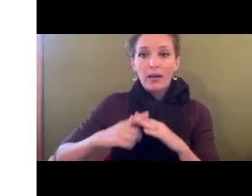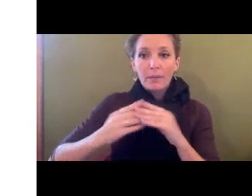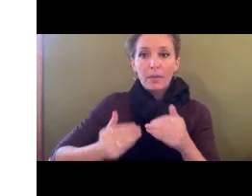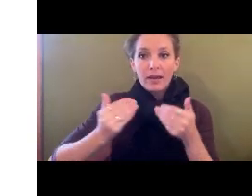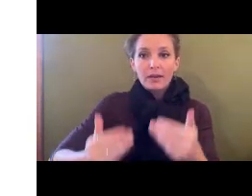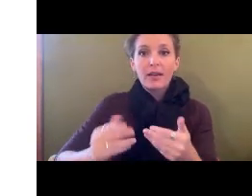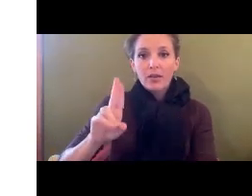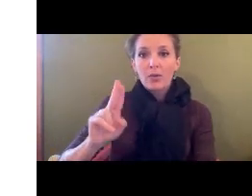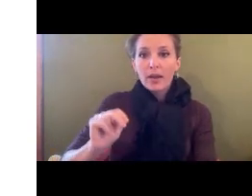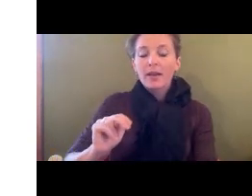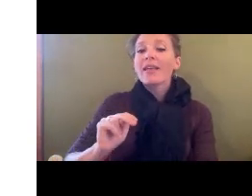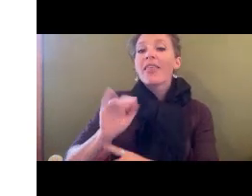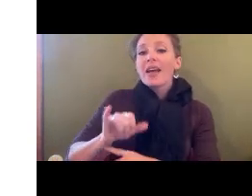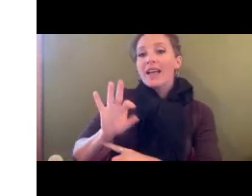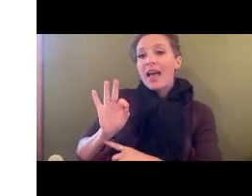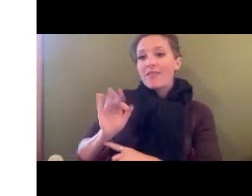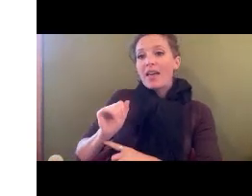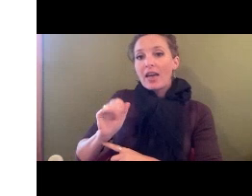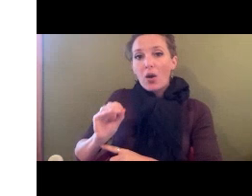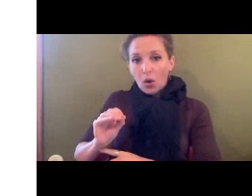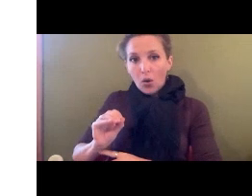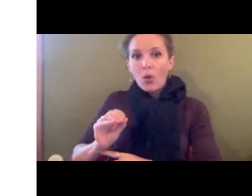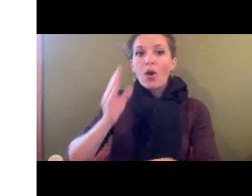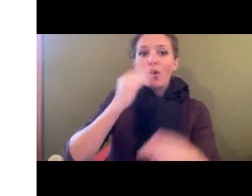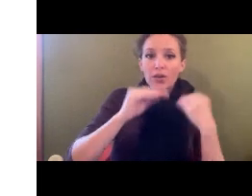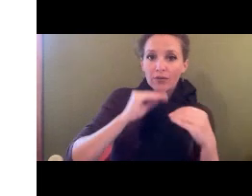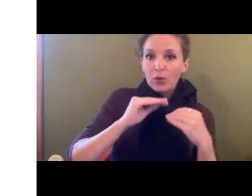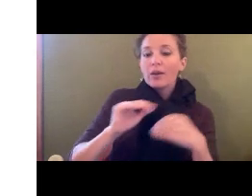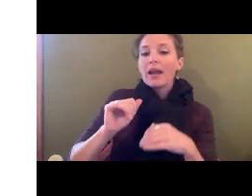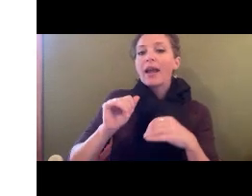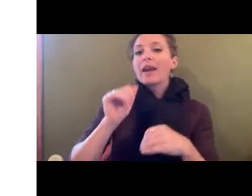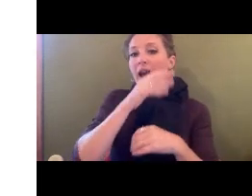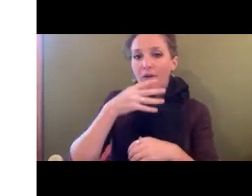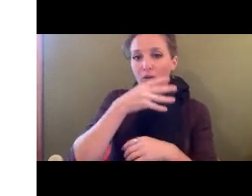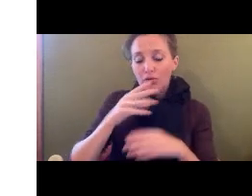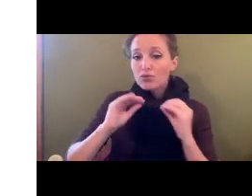the FAO, the Food and Agricultural Organization of the United Nations. And they